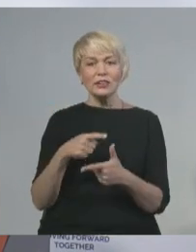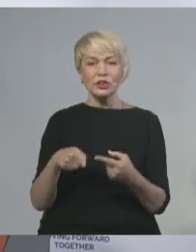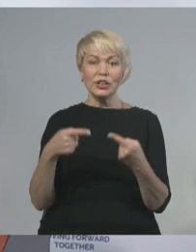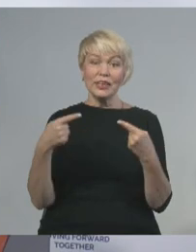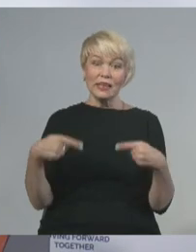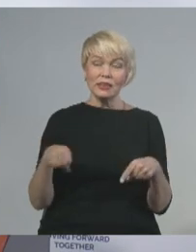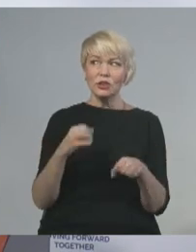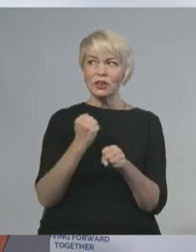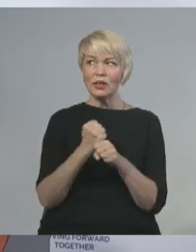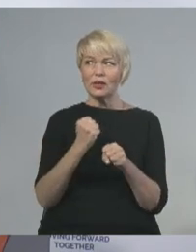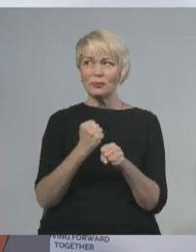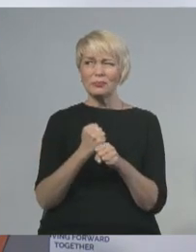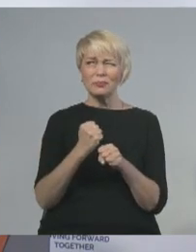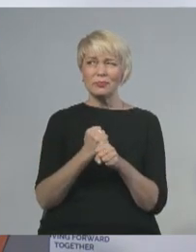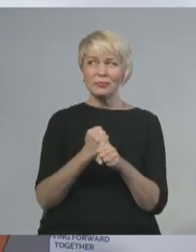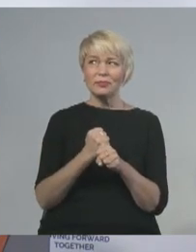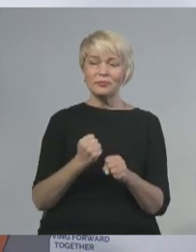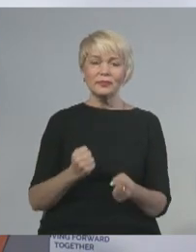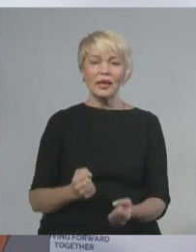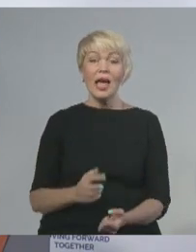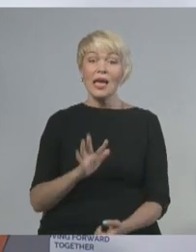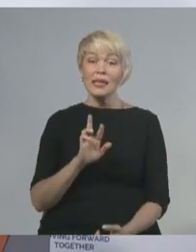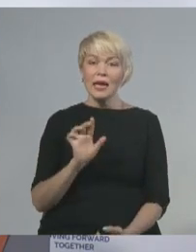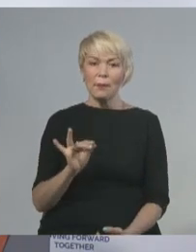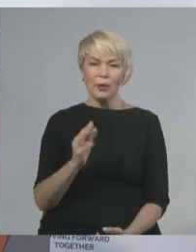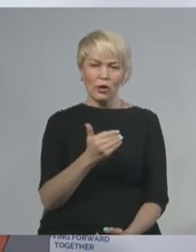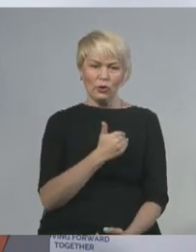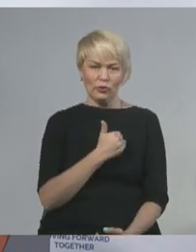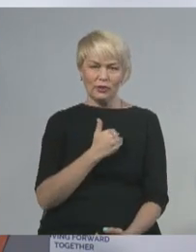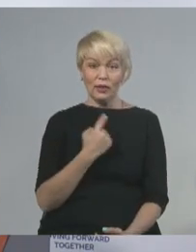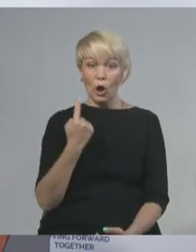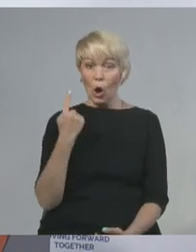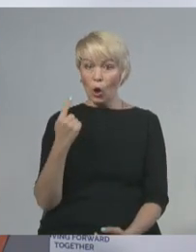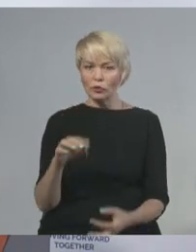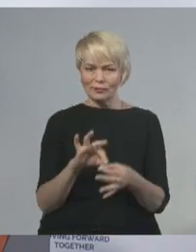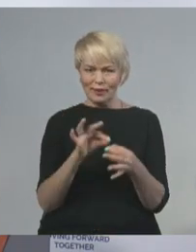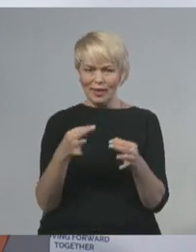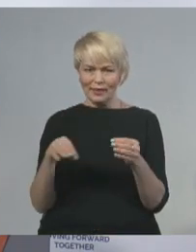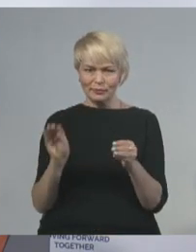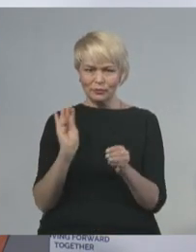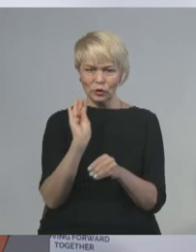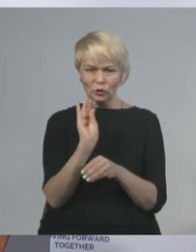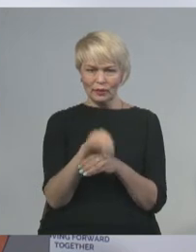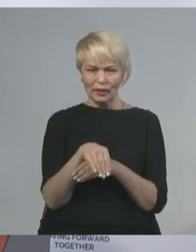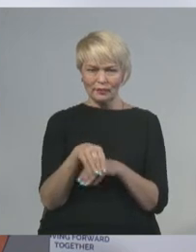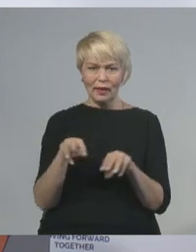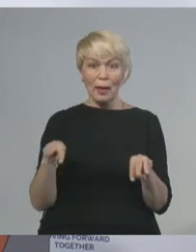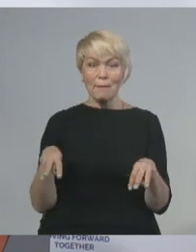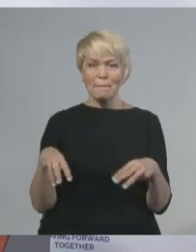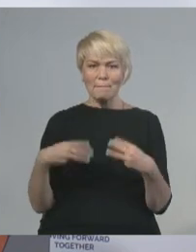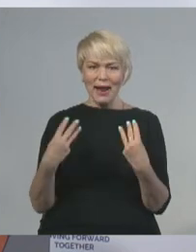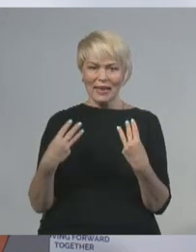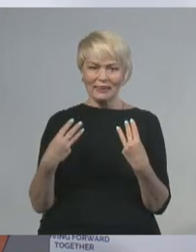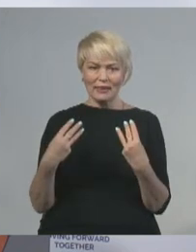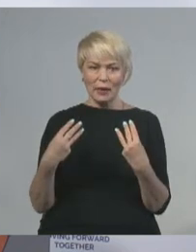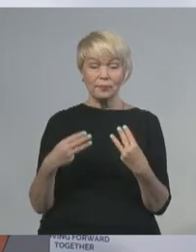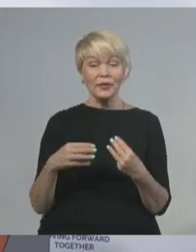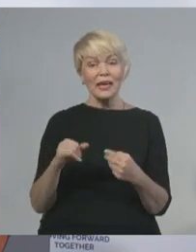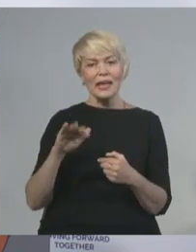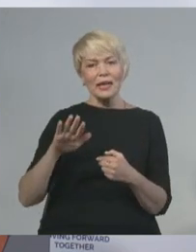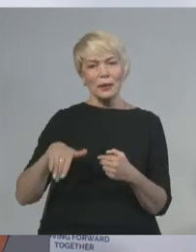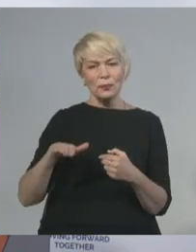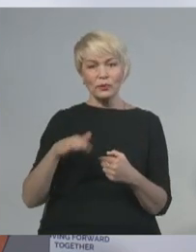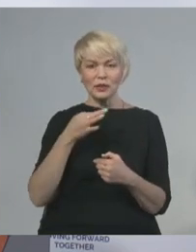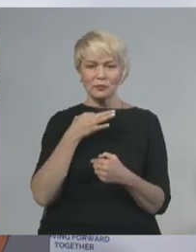just like to add just one sentence to the media question trust in media in poland the problem as you mentioned the word polarization is